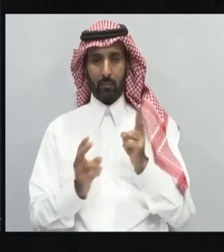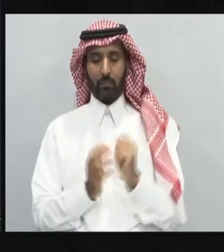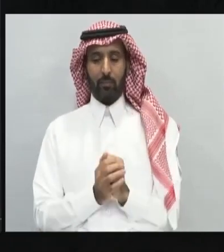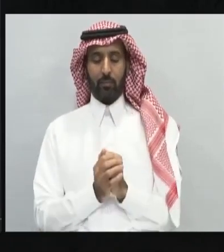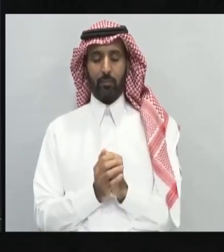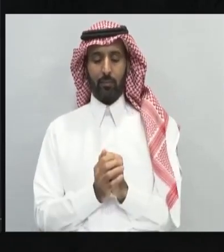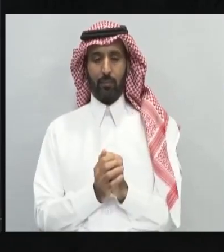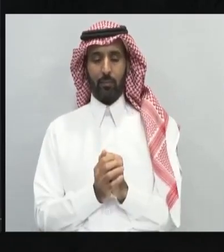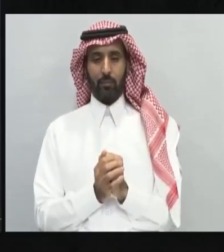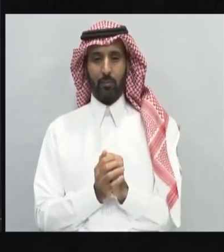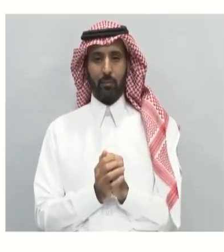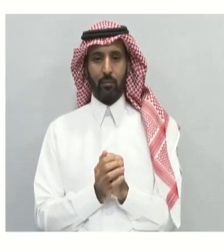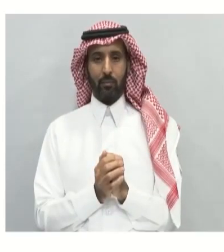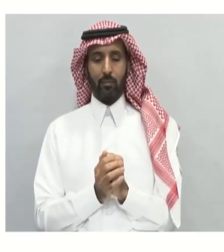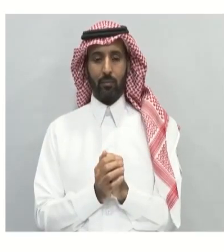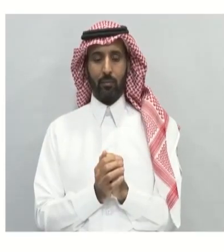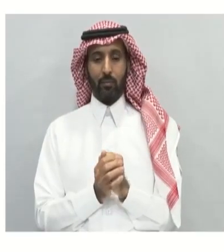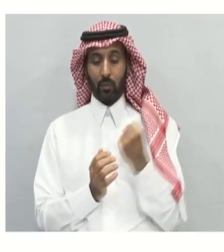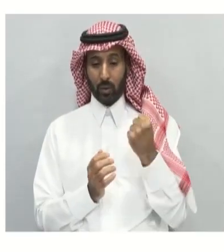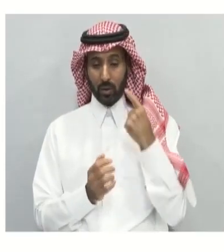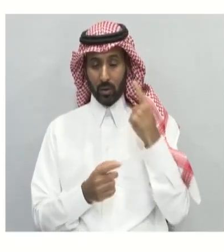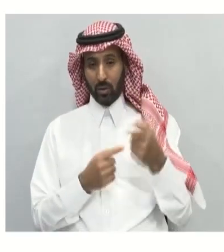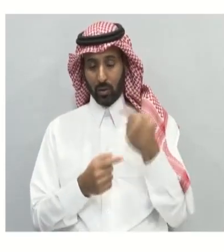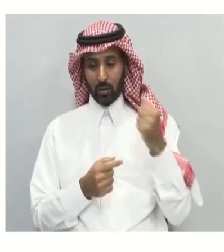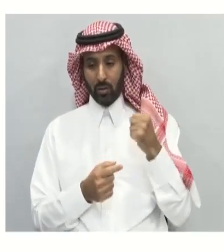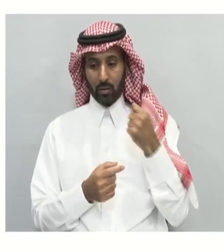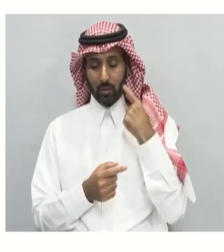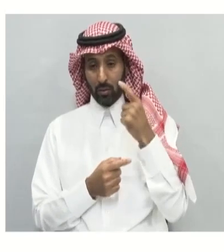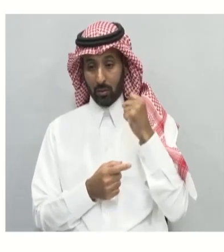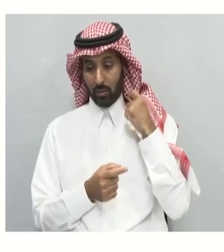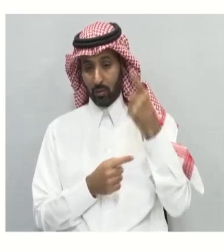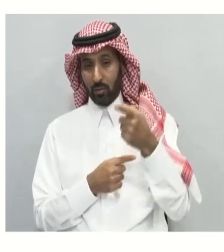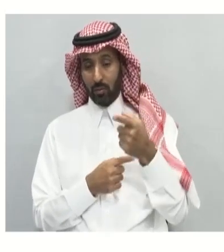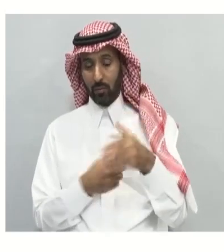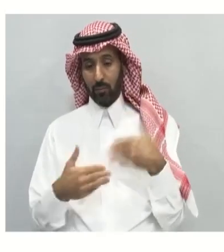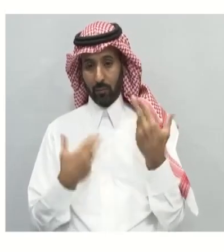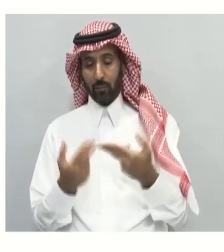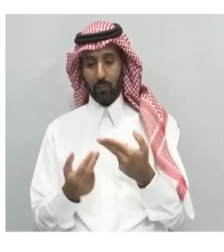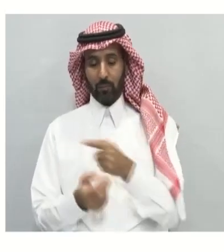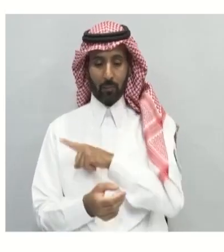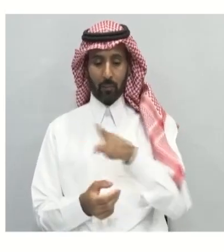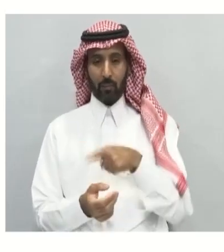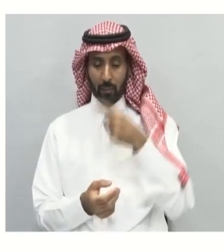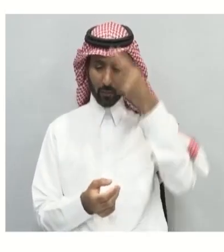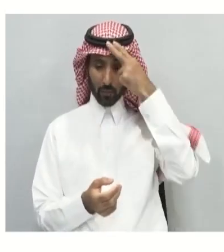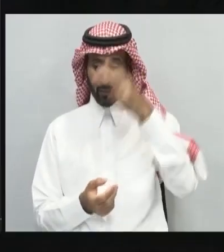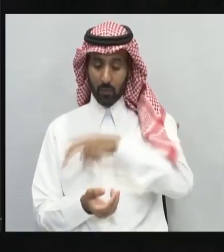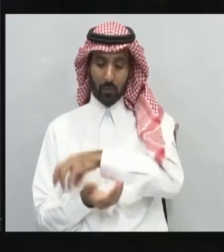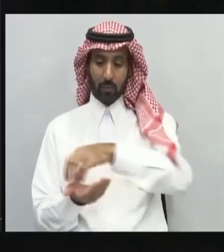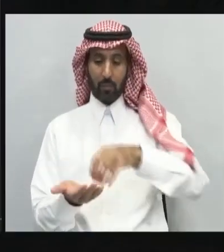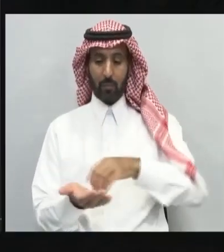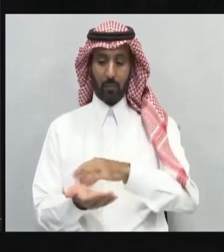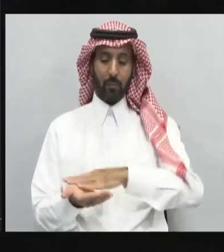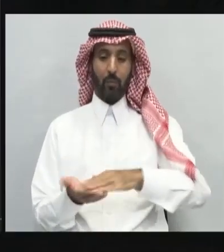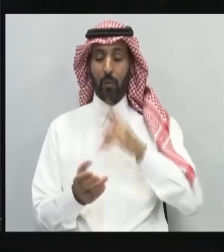be the celebration of Eid, where the national day is celebrated all over Saudi Arabia, Kingdom of Saudi